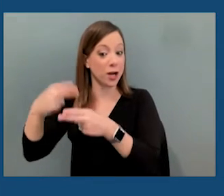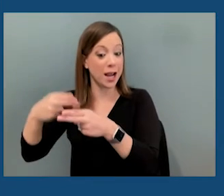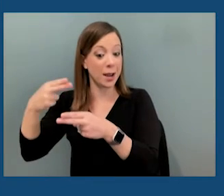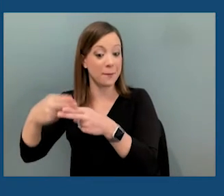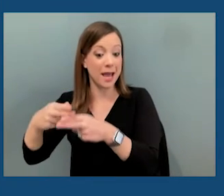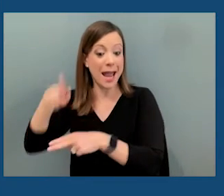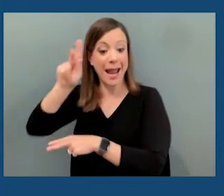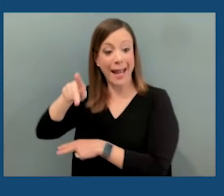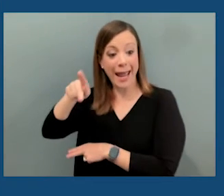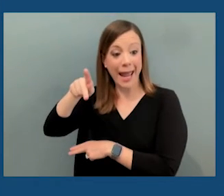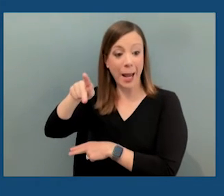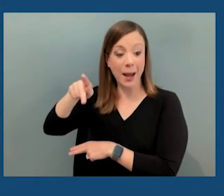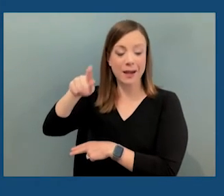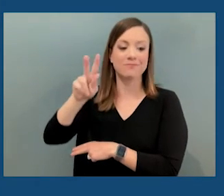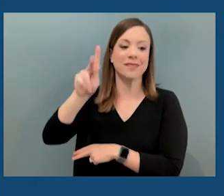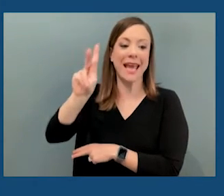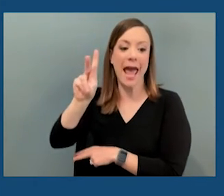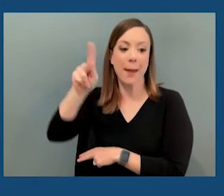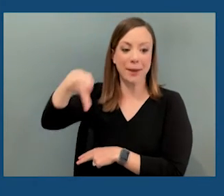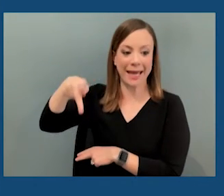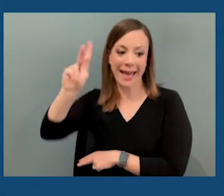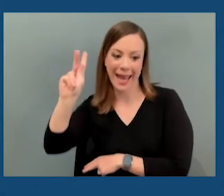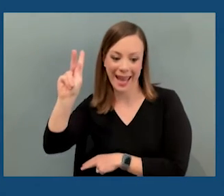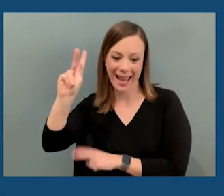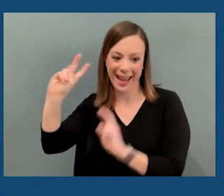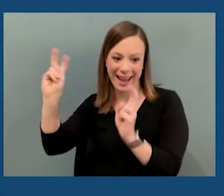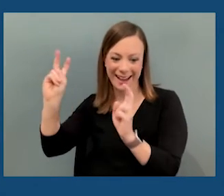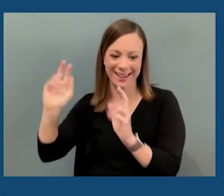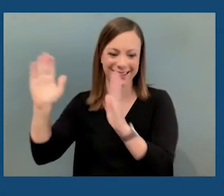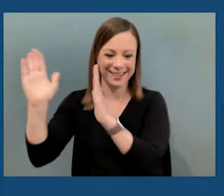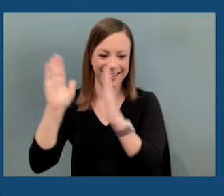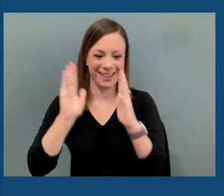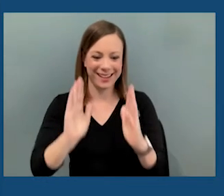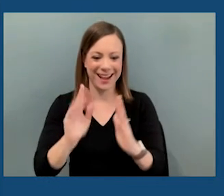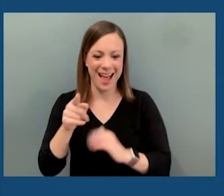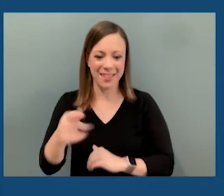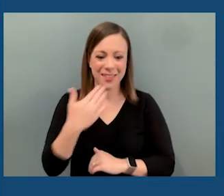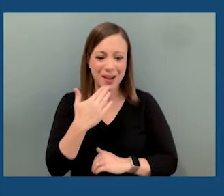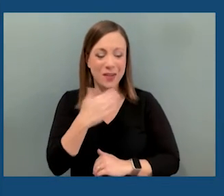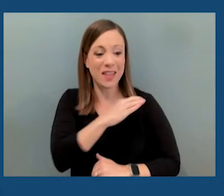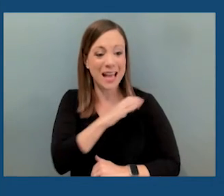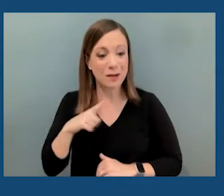KPK. Liz Fine, the Council of the Governor, thank you, Liz, for all you do.